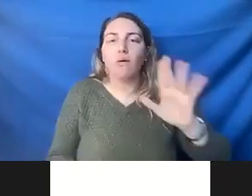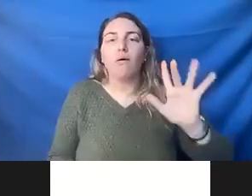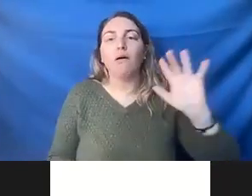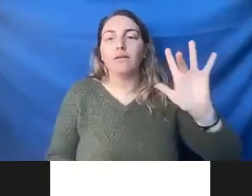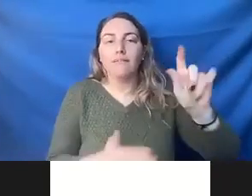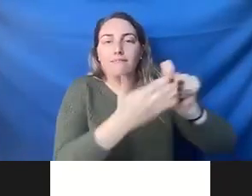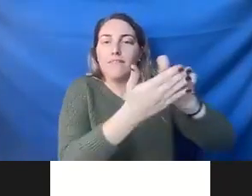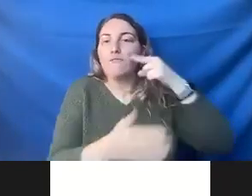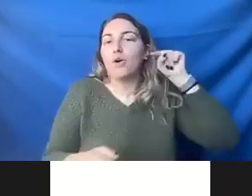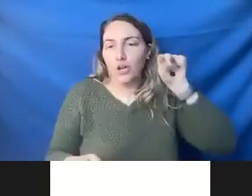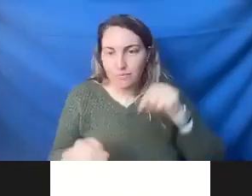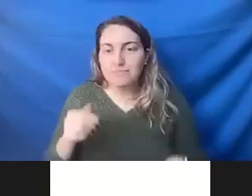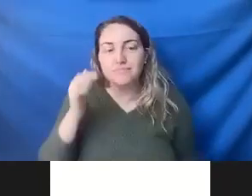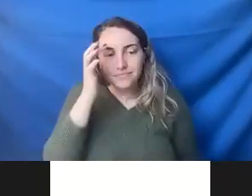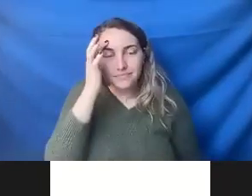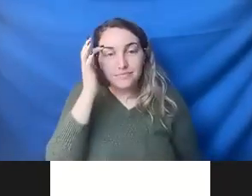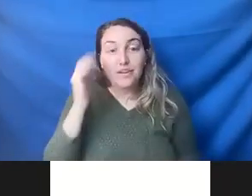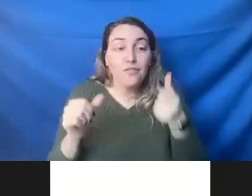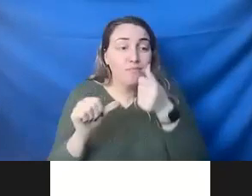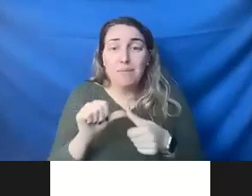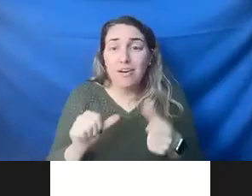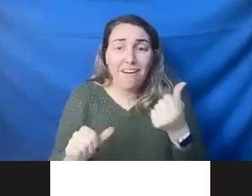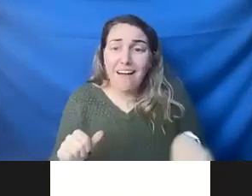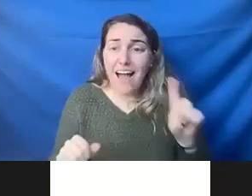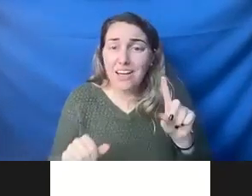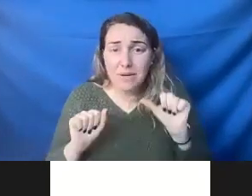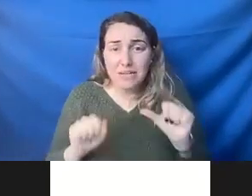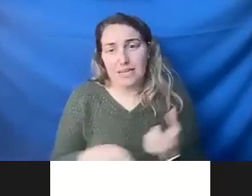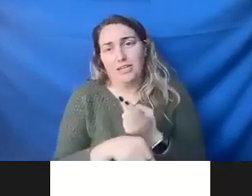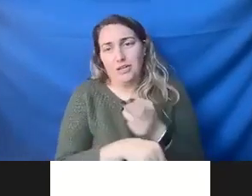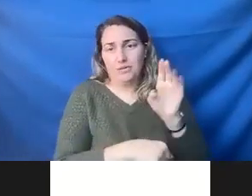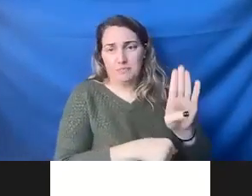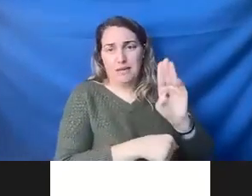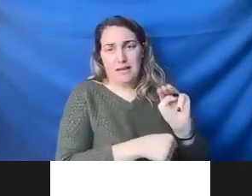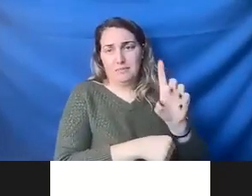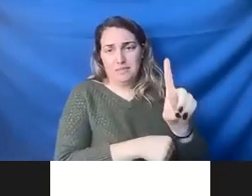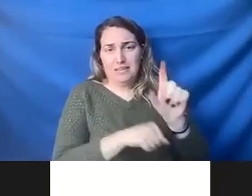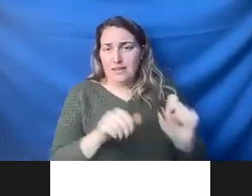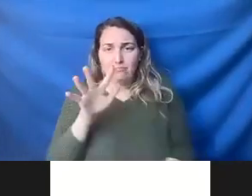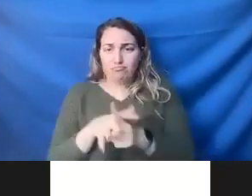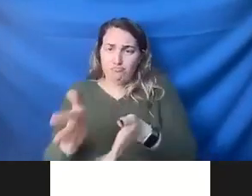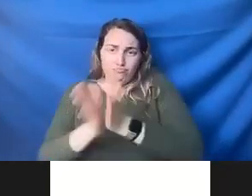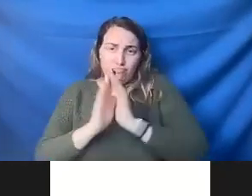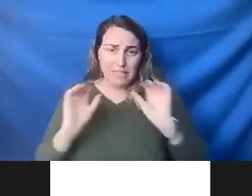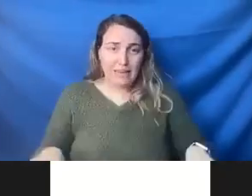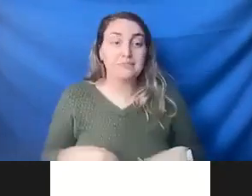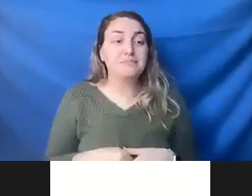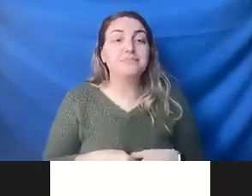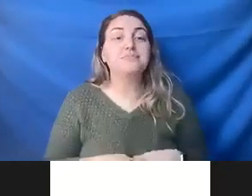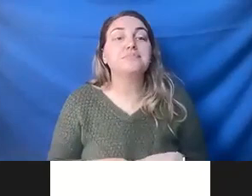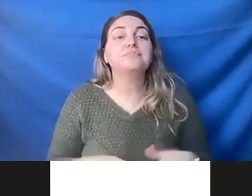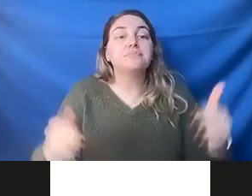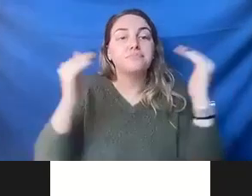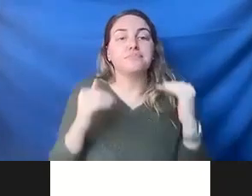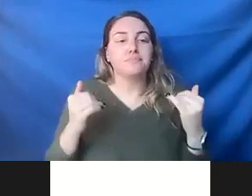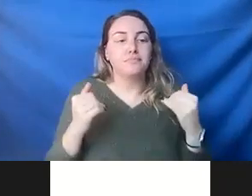for you. And remember that anyone is welcome to use the BMD at the poll site. So here are some of the features of the AutoMark that I'm going to